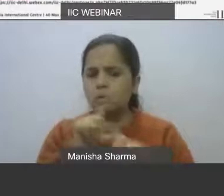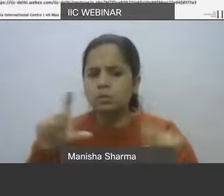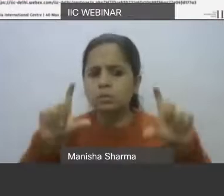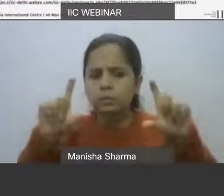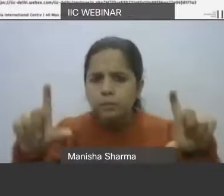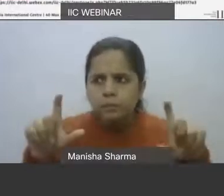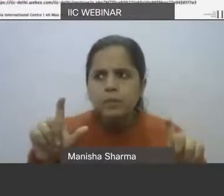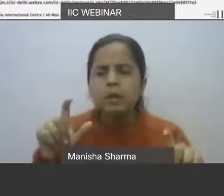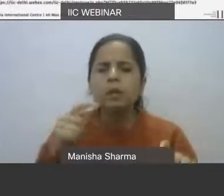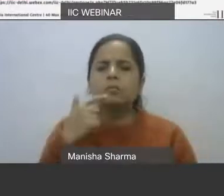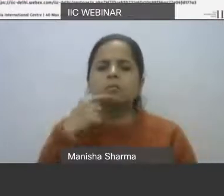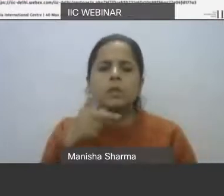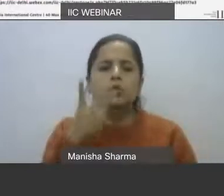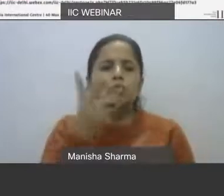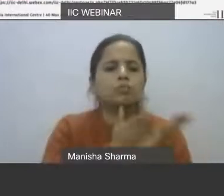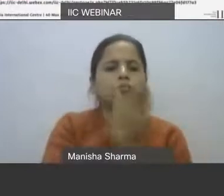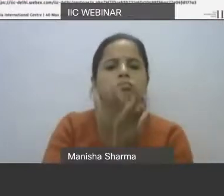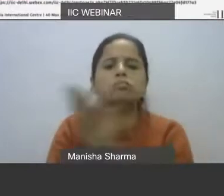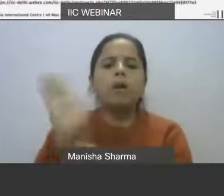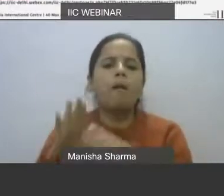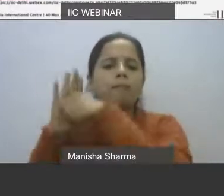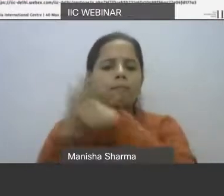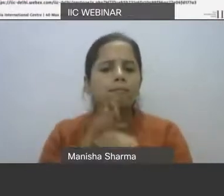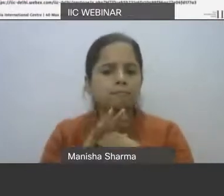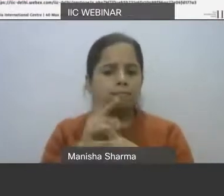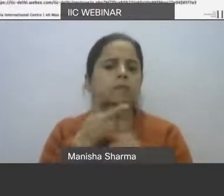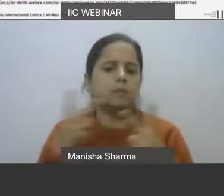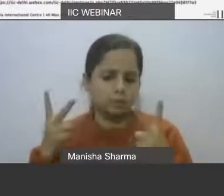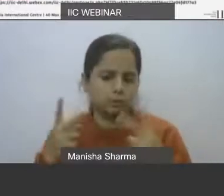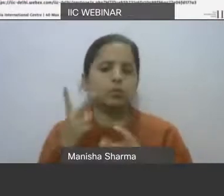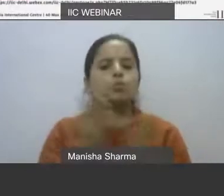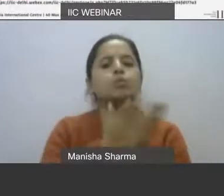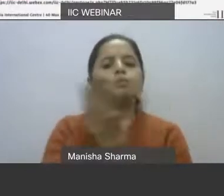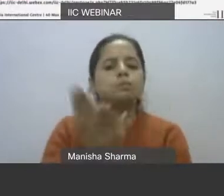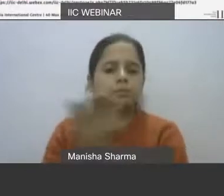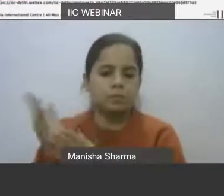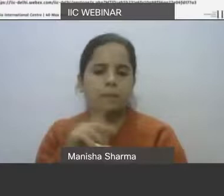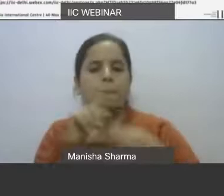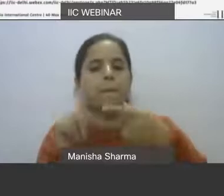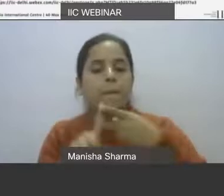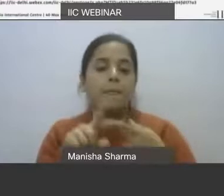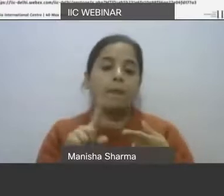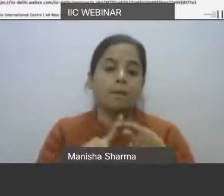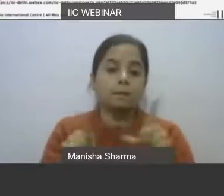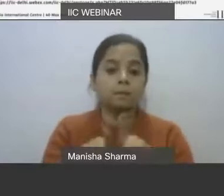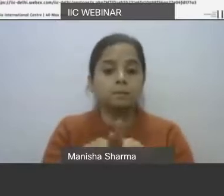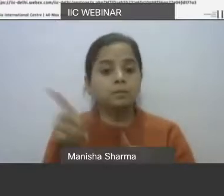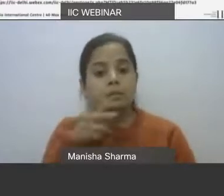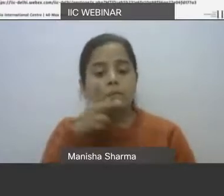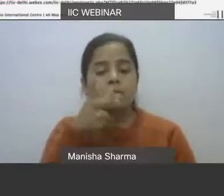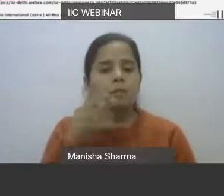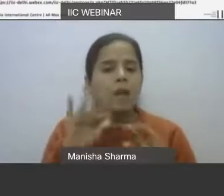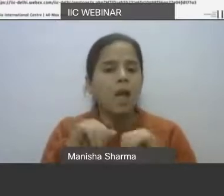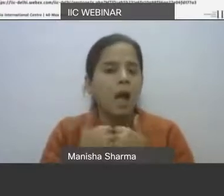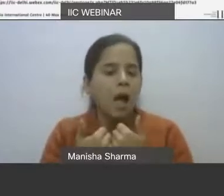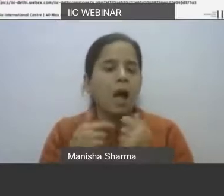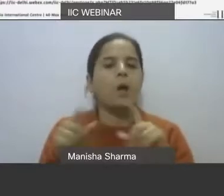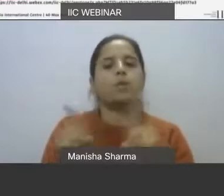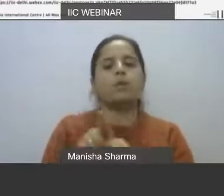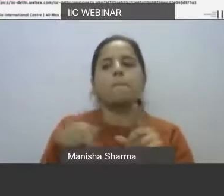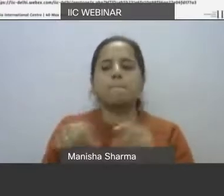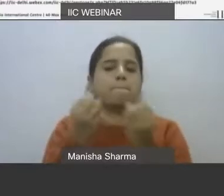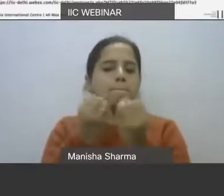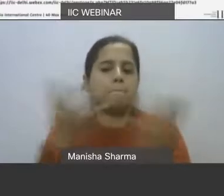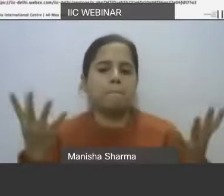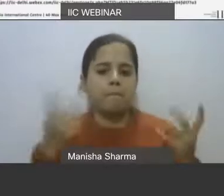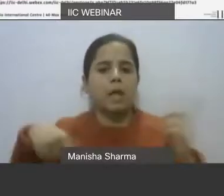two different kinds of discrimination that you were really, referring to. On the one hand, he was talking about how